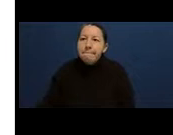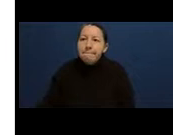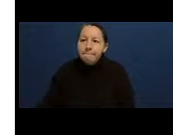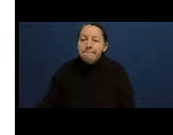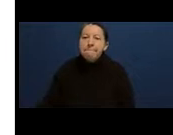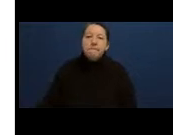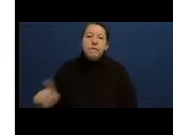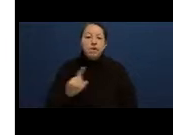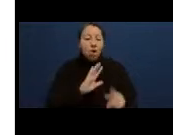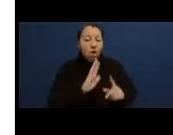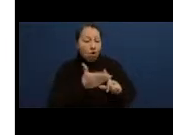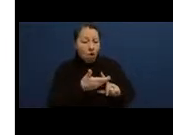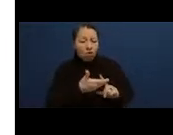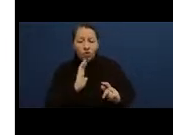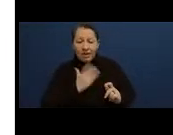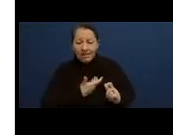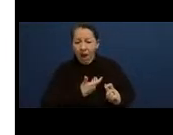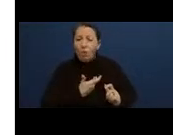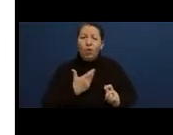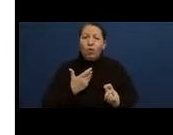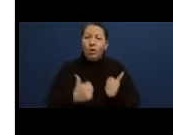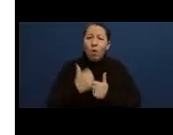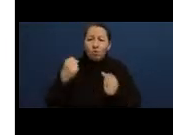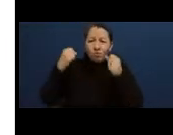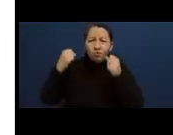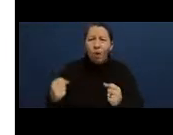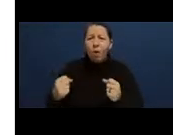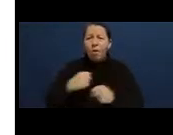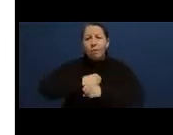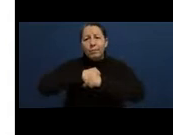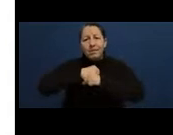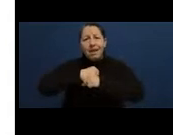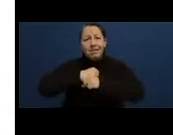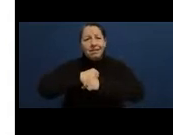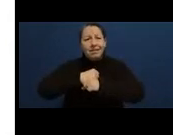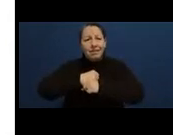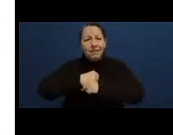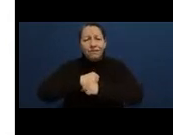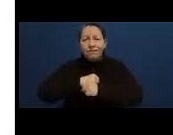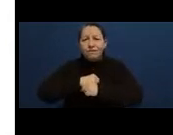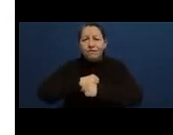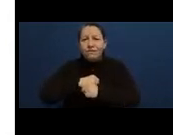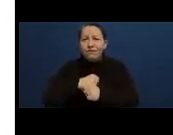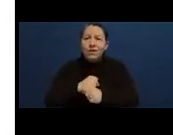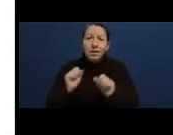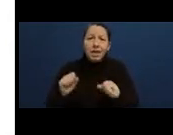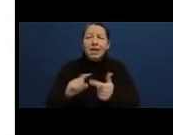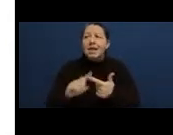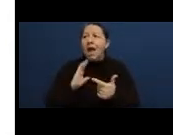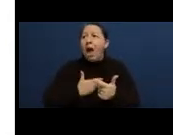Culture is our strongest protective factor. Our cultural values, it's our